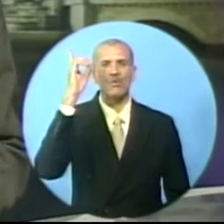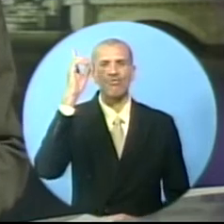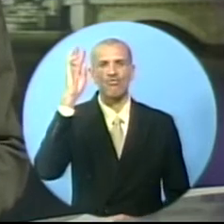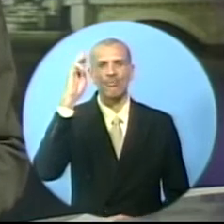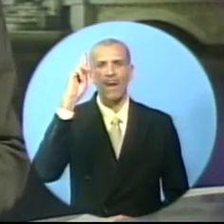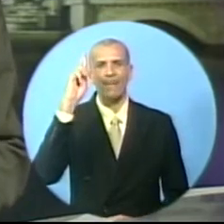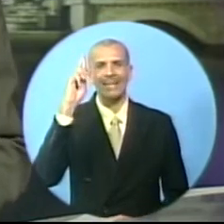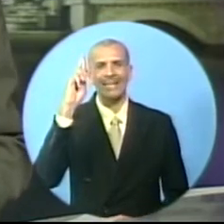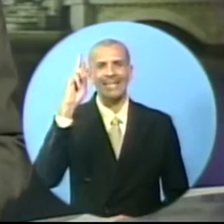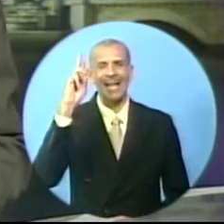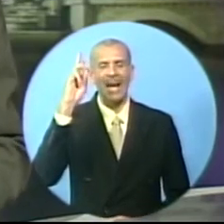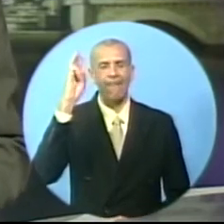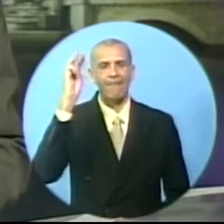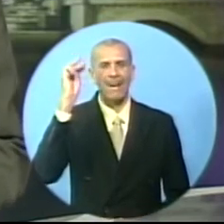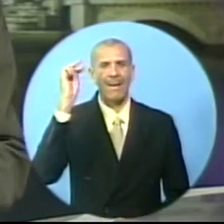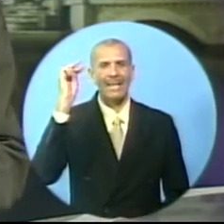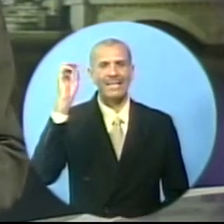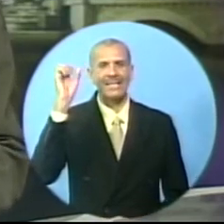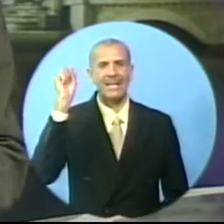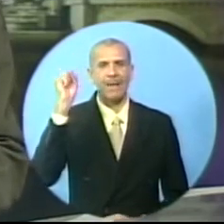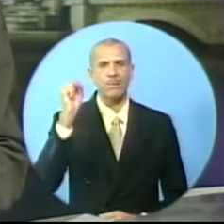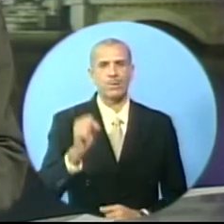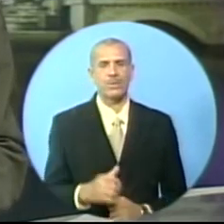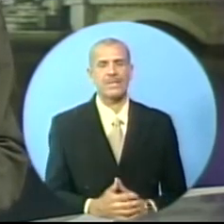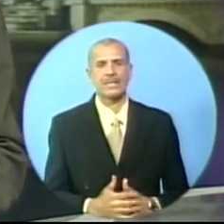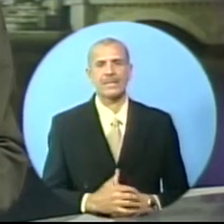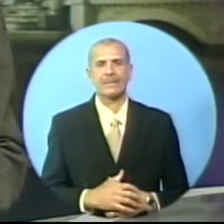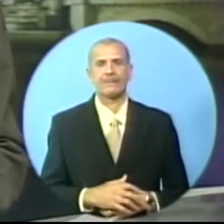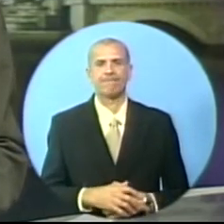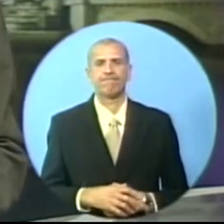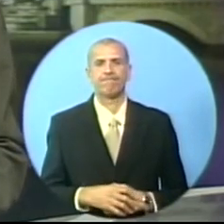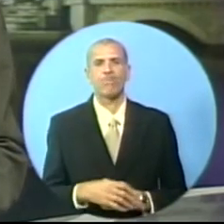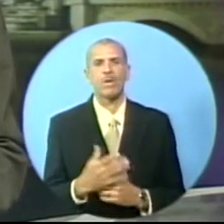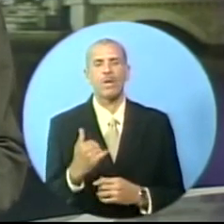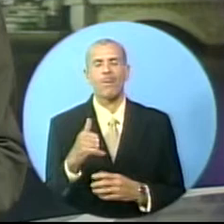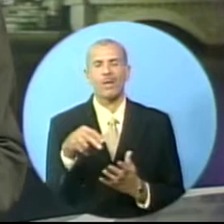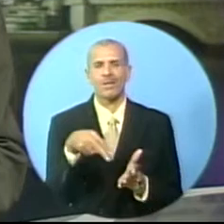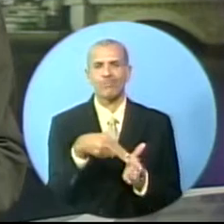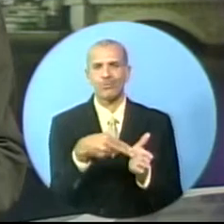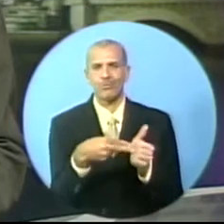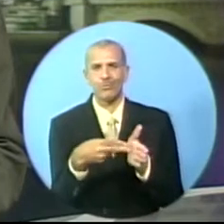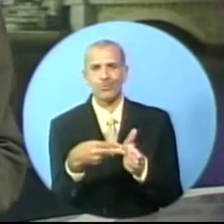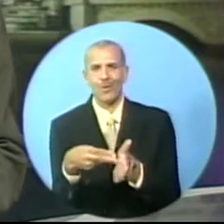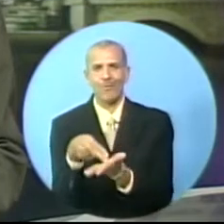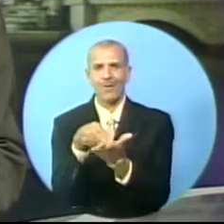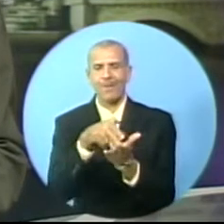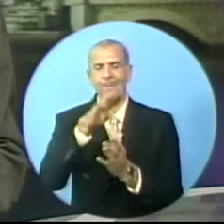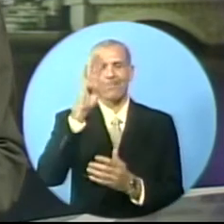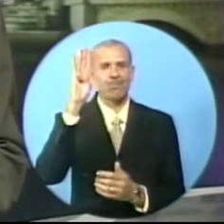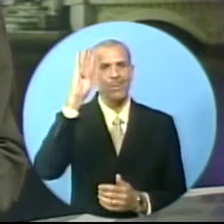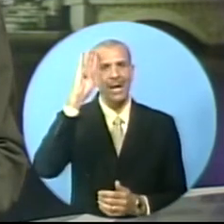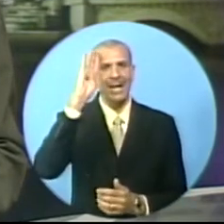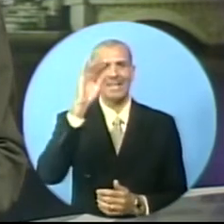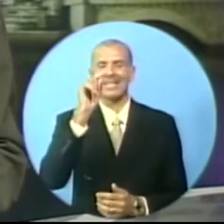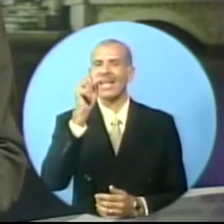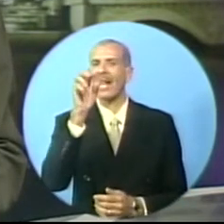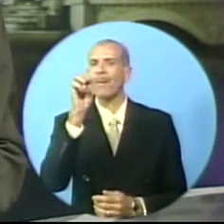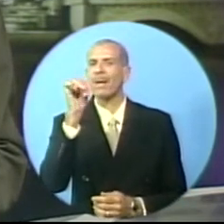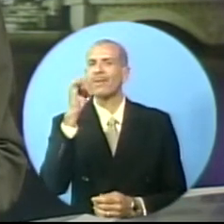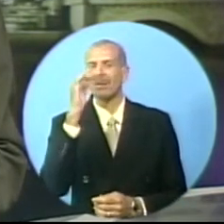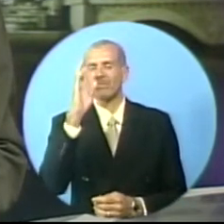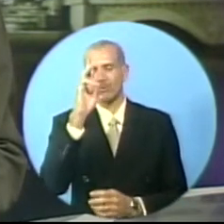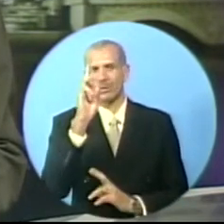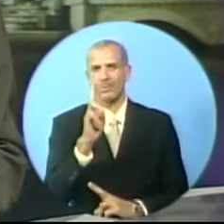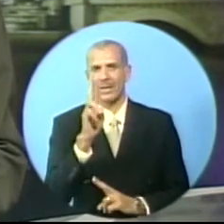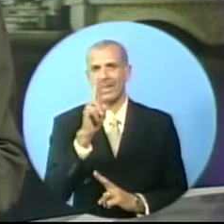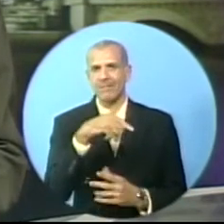and Marlon Samuels. Top local surfer and event organizer Brian Talma has recognized several